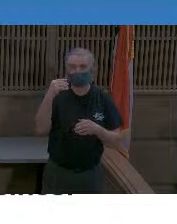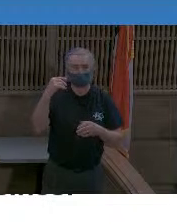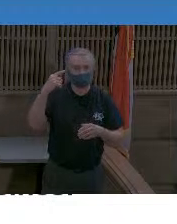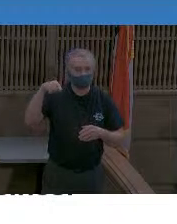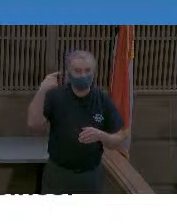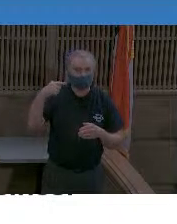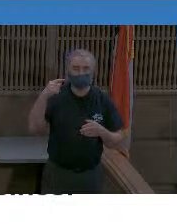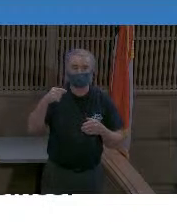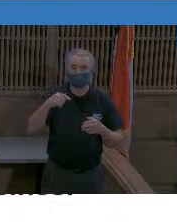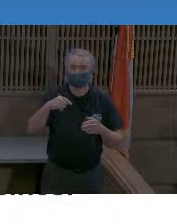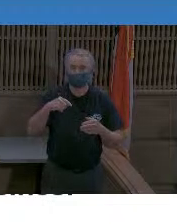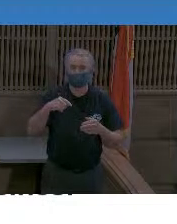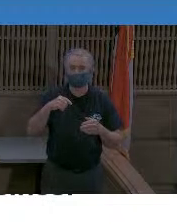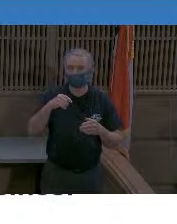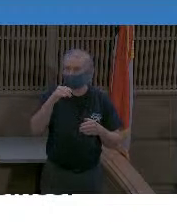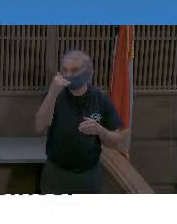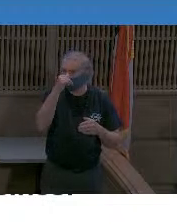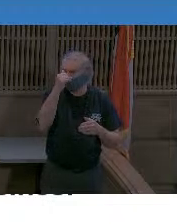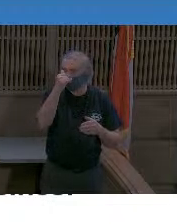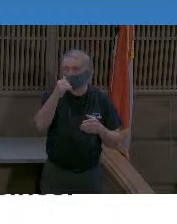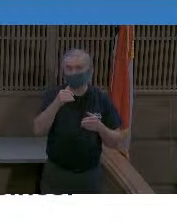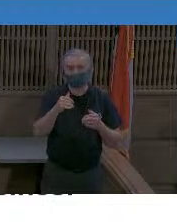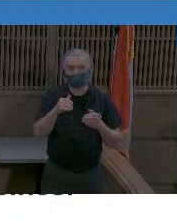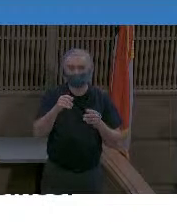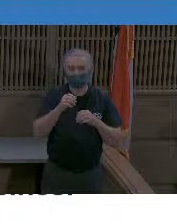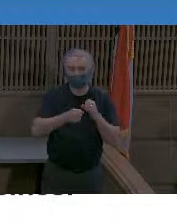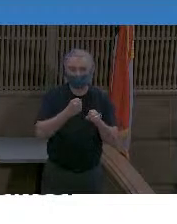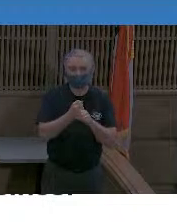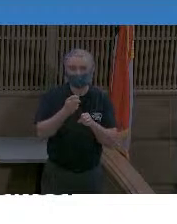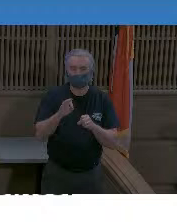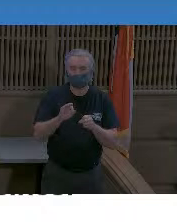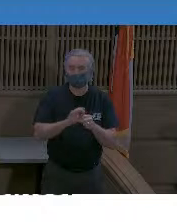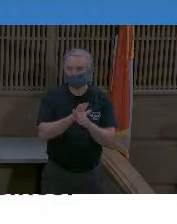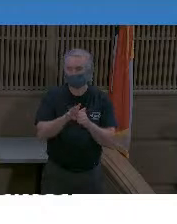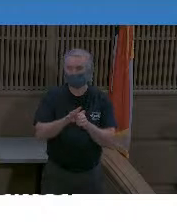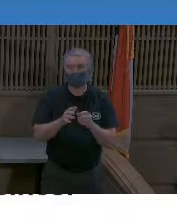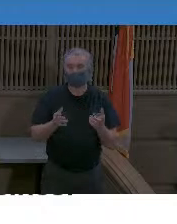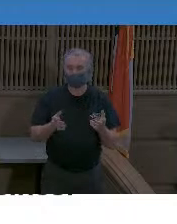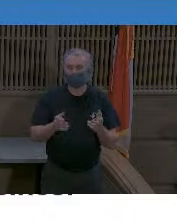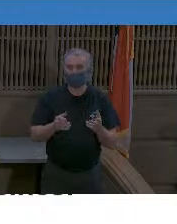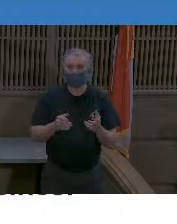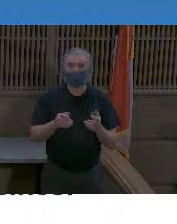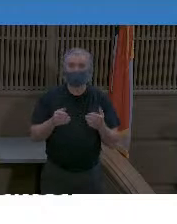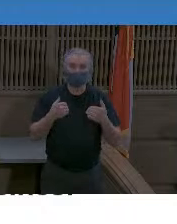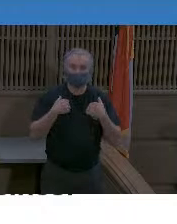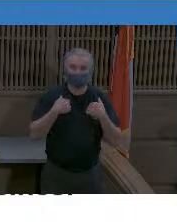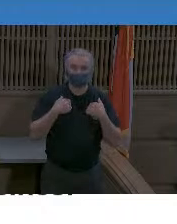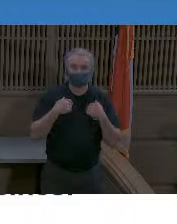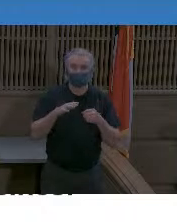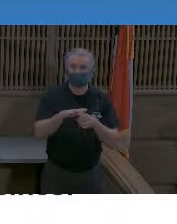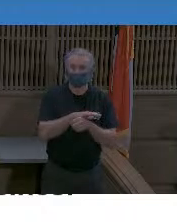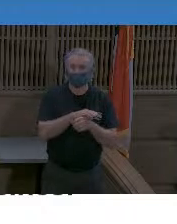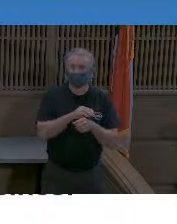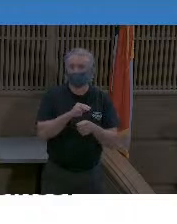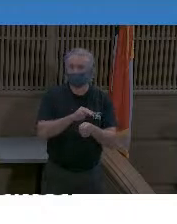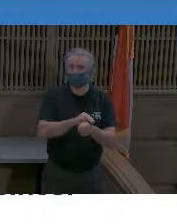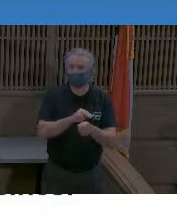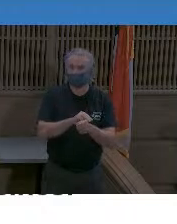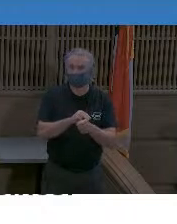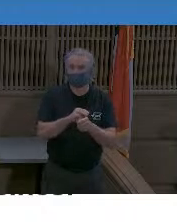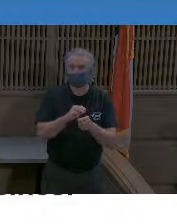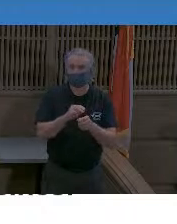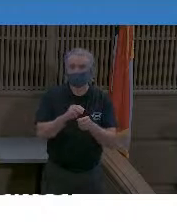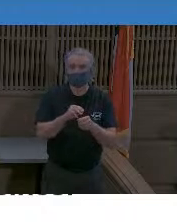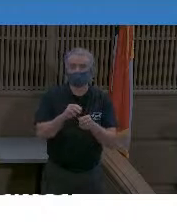this pandemic is you've had the entire focus of the medical community on one issue. You've had